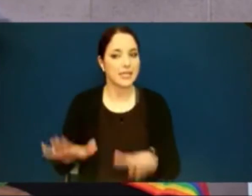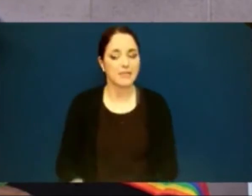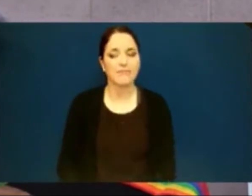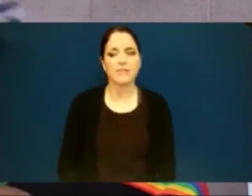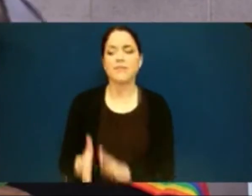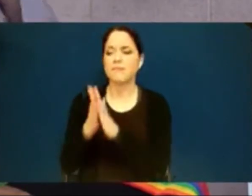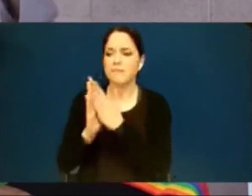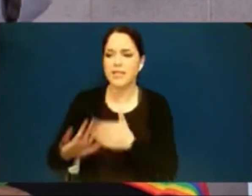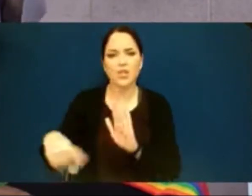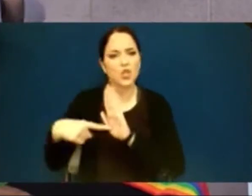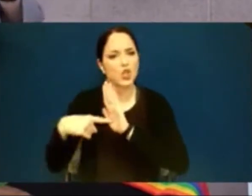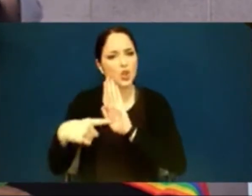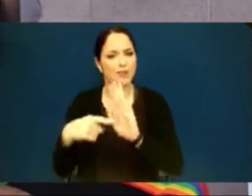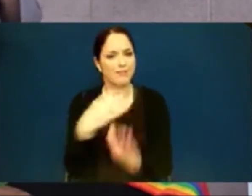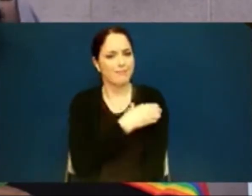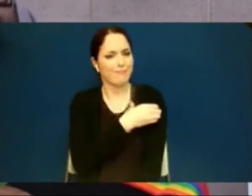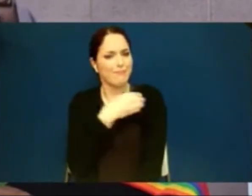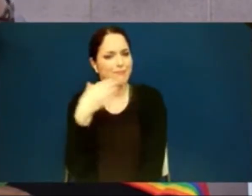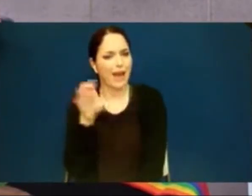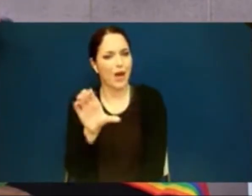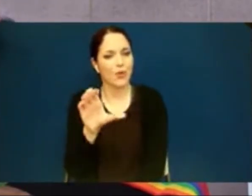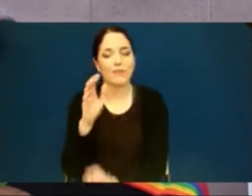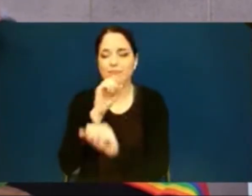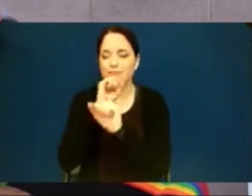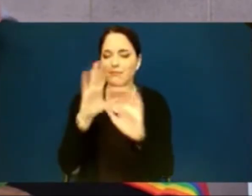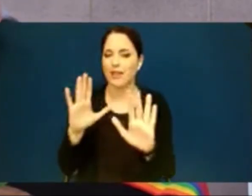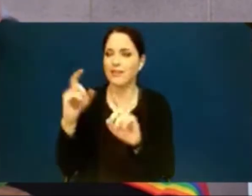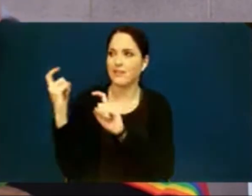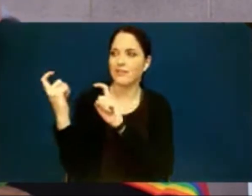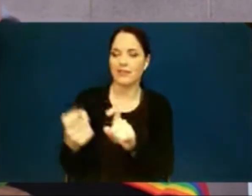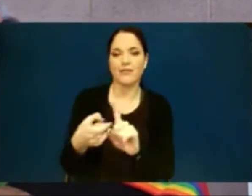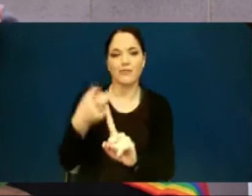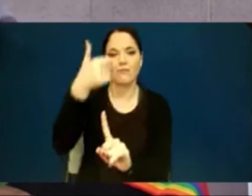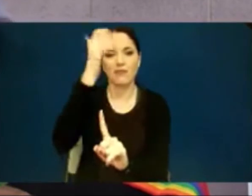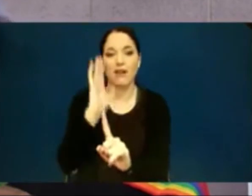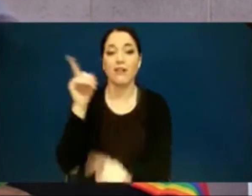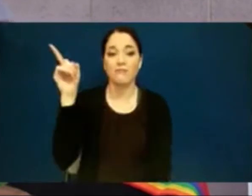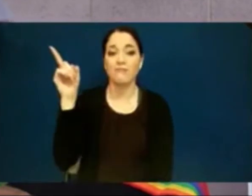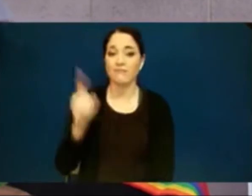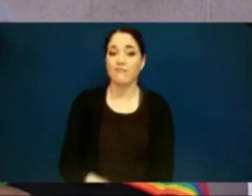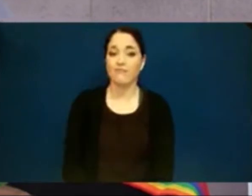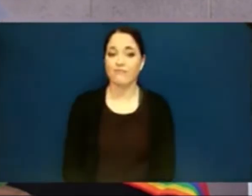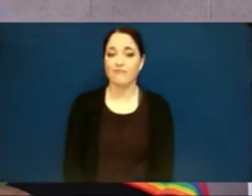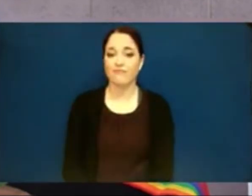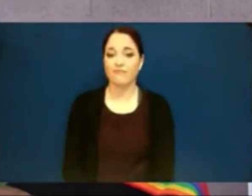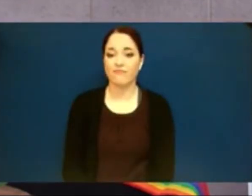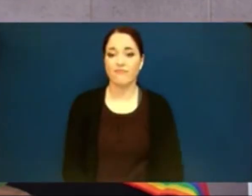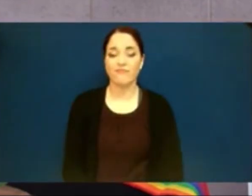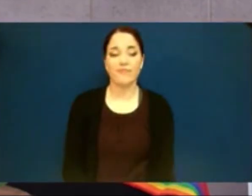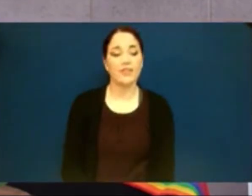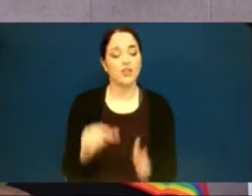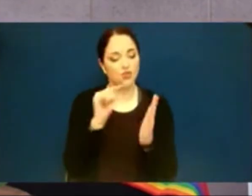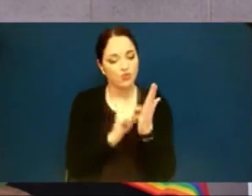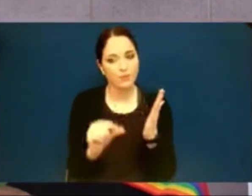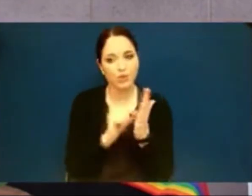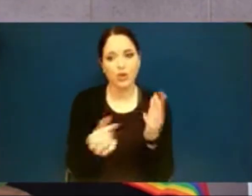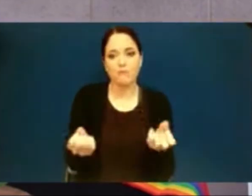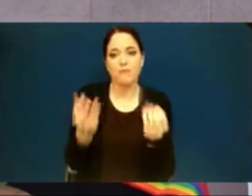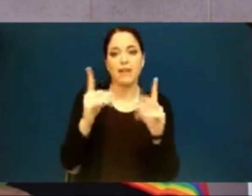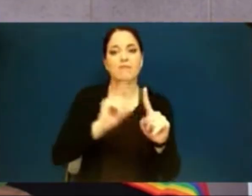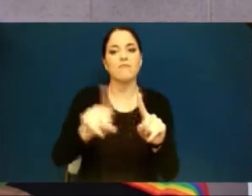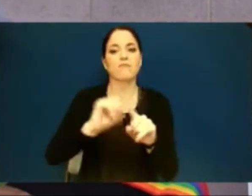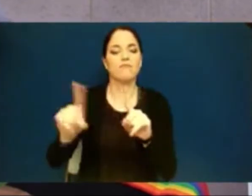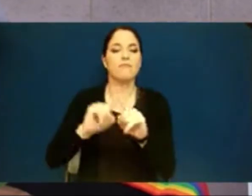empowering gift and blessing from God. Throughout the scripture, many biblical symbols